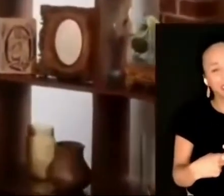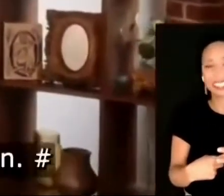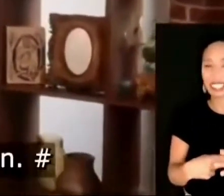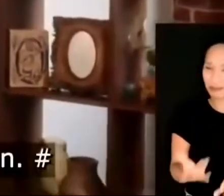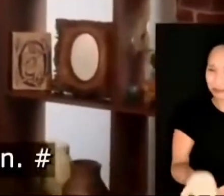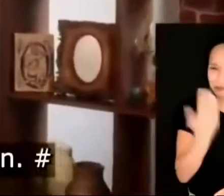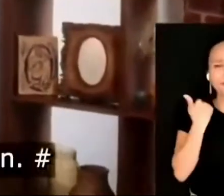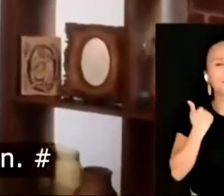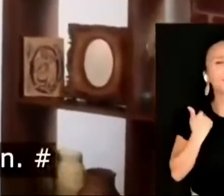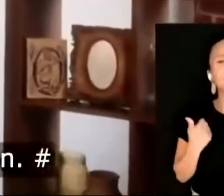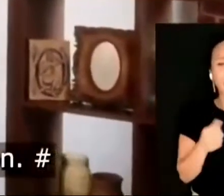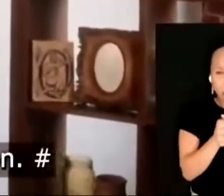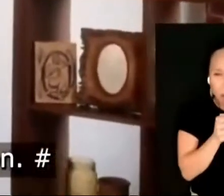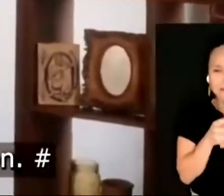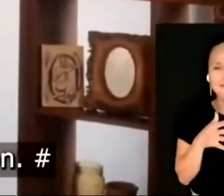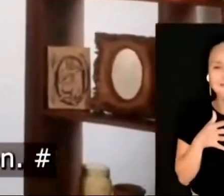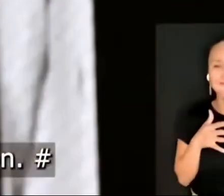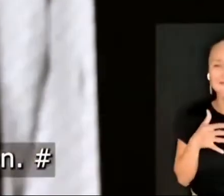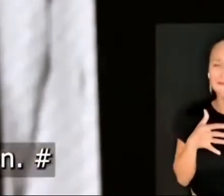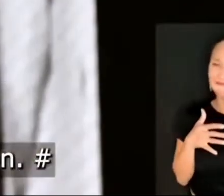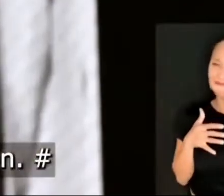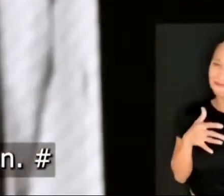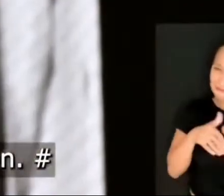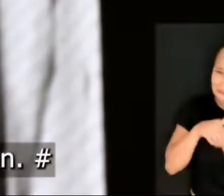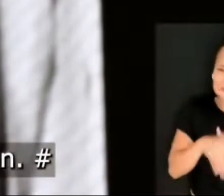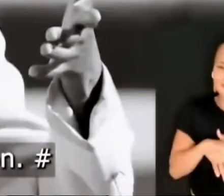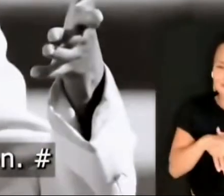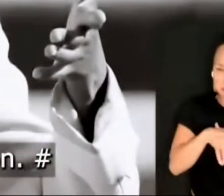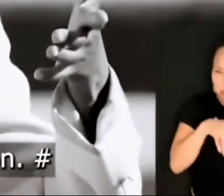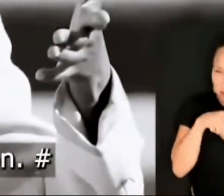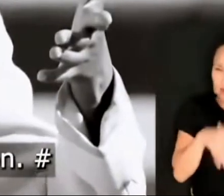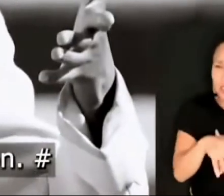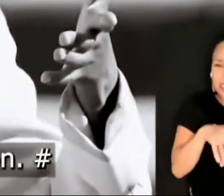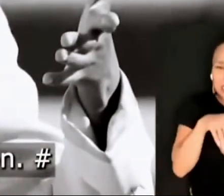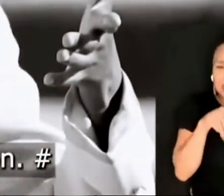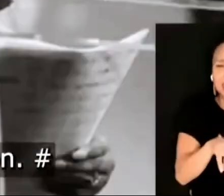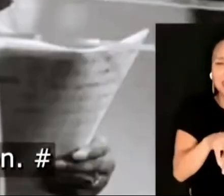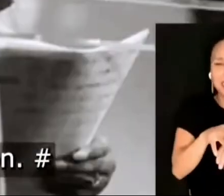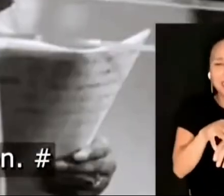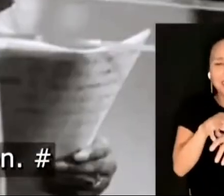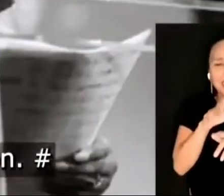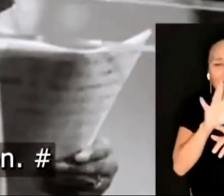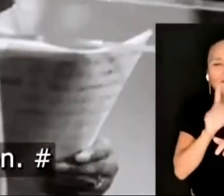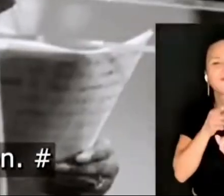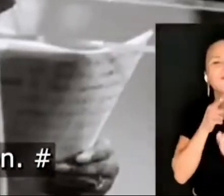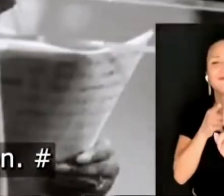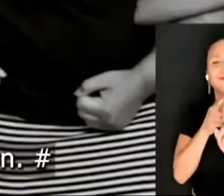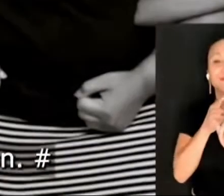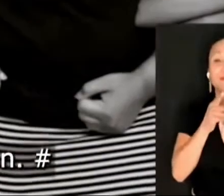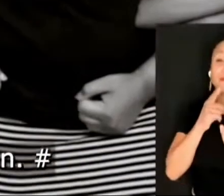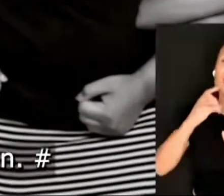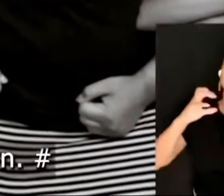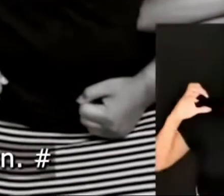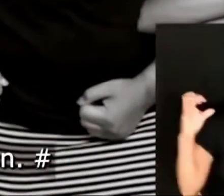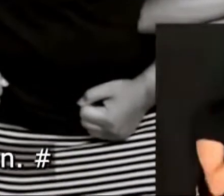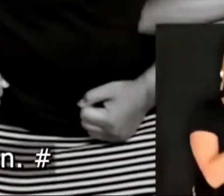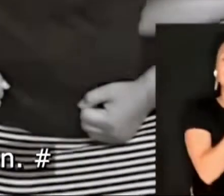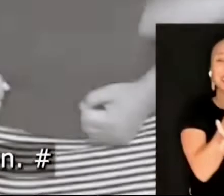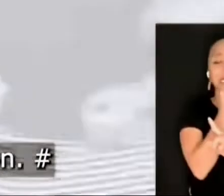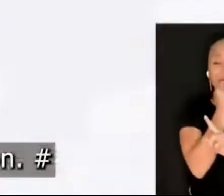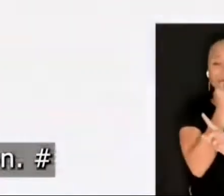begun. Let us march on till victory